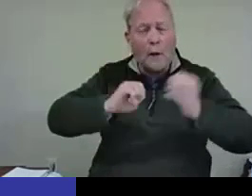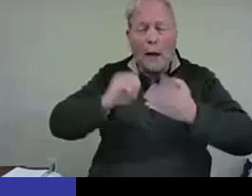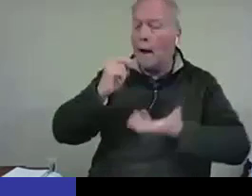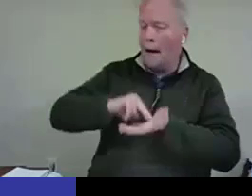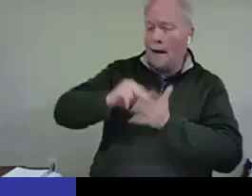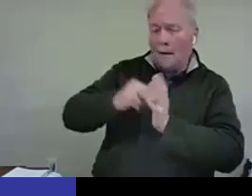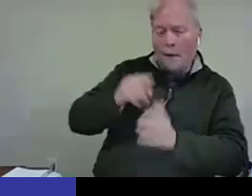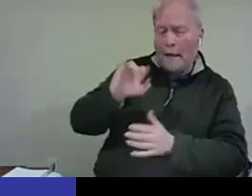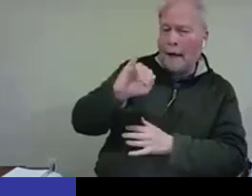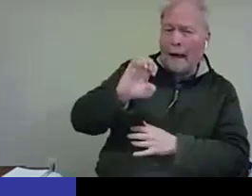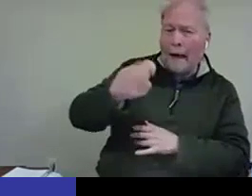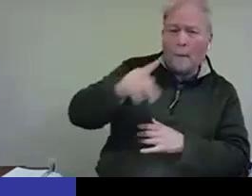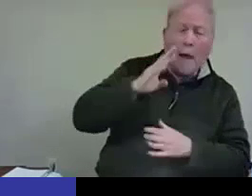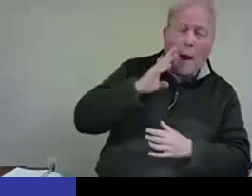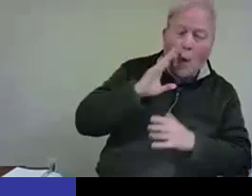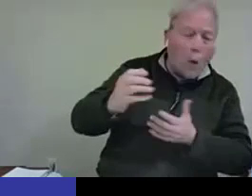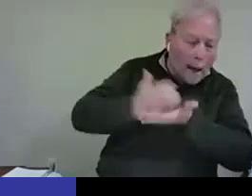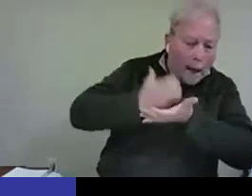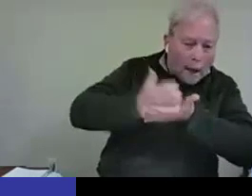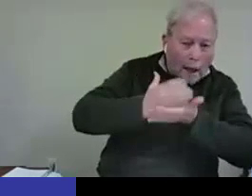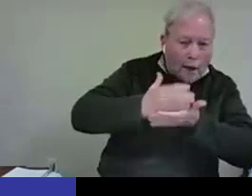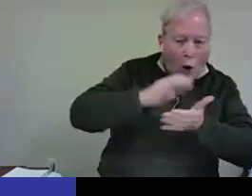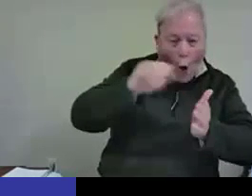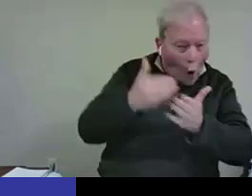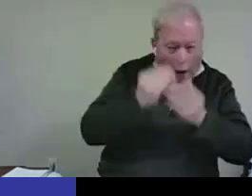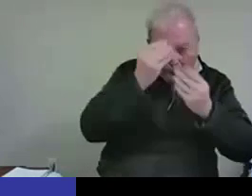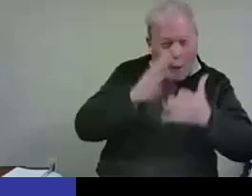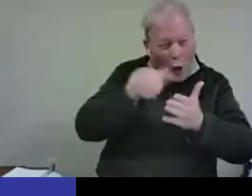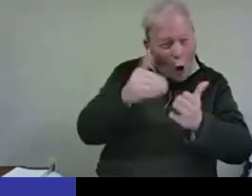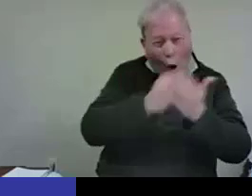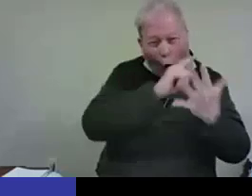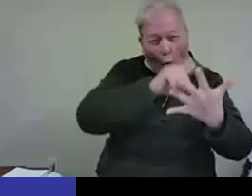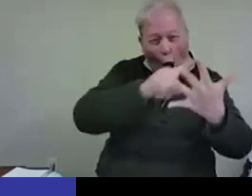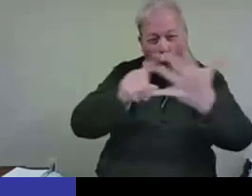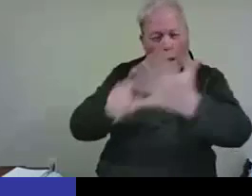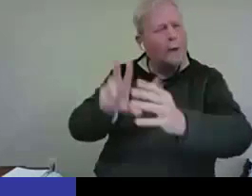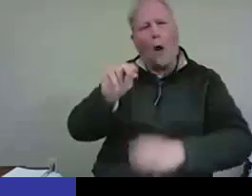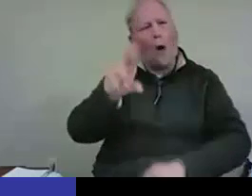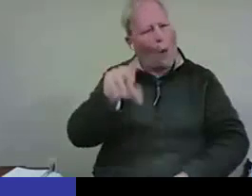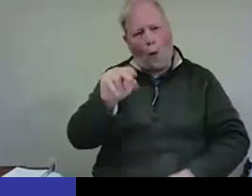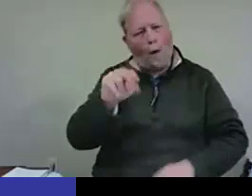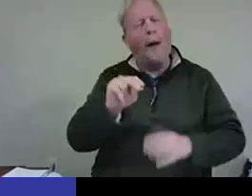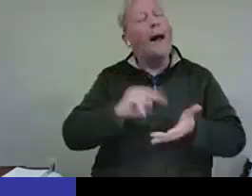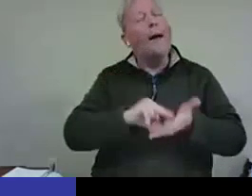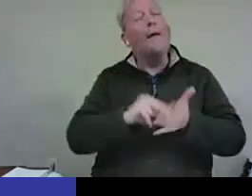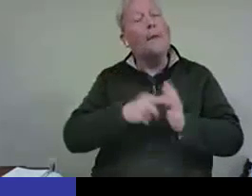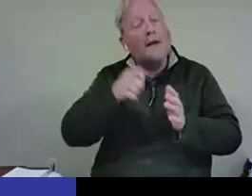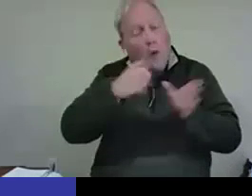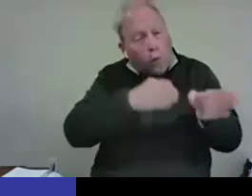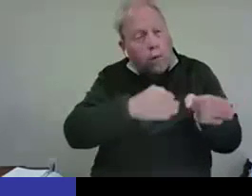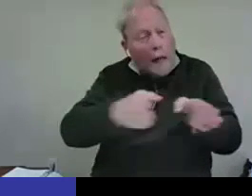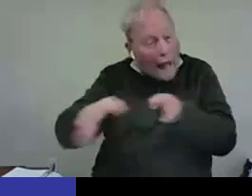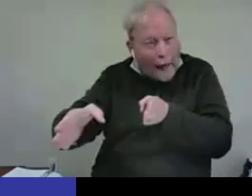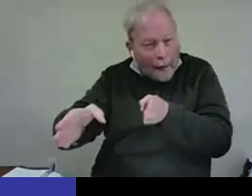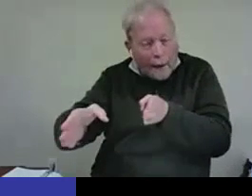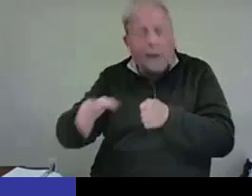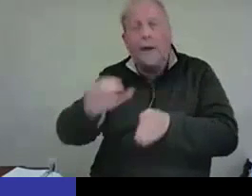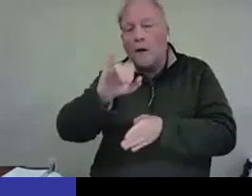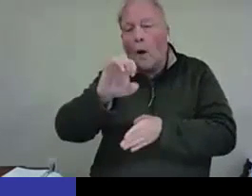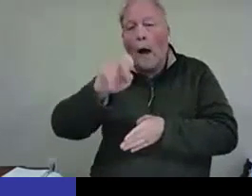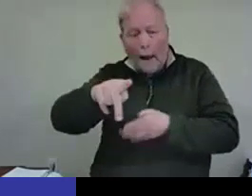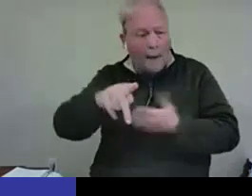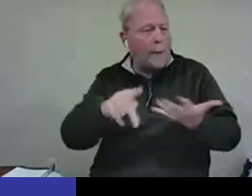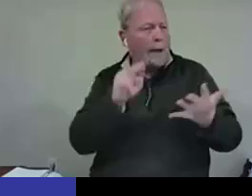on everything or all of these areas. It means you plan your evaluation so that the IEP team will not miss